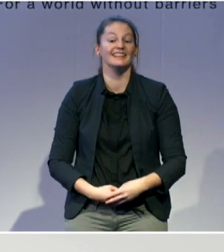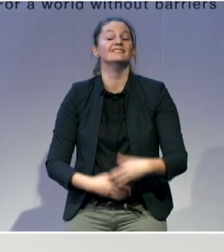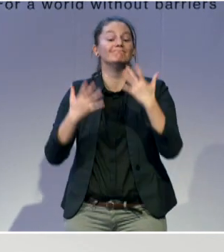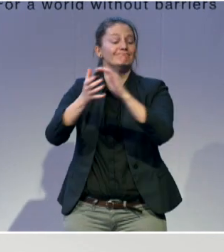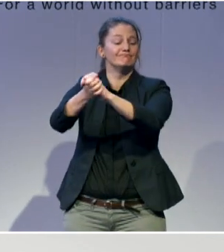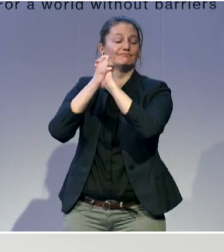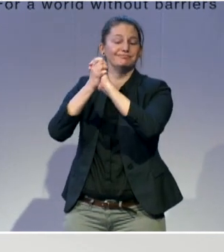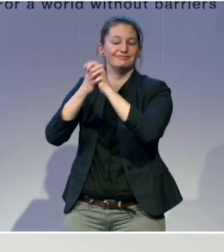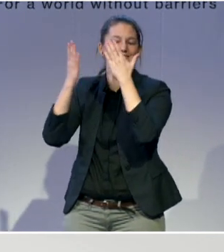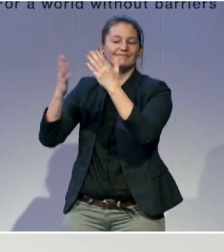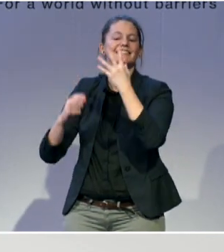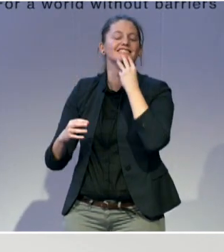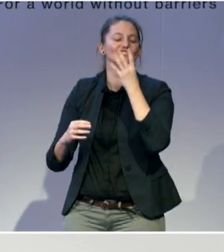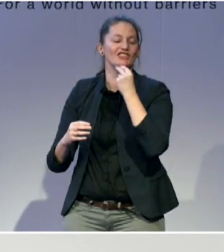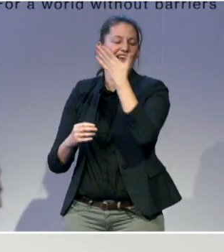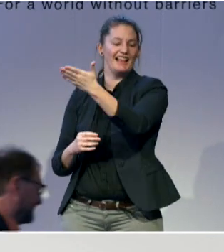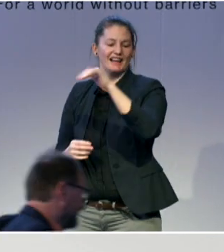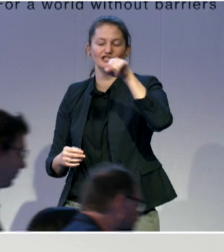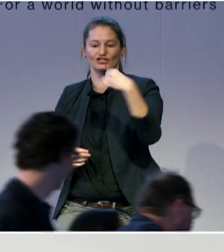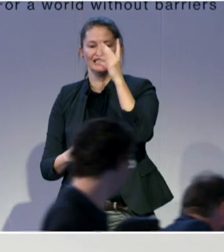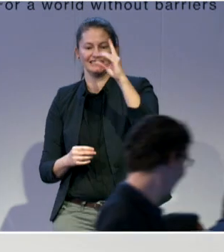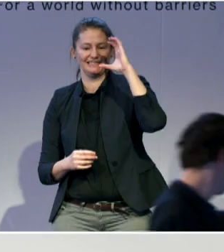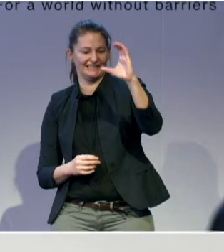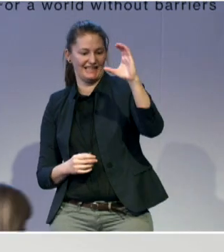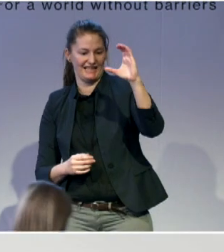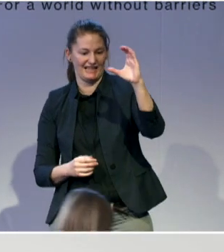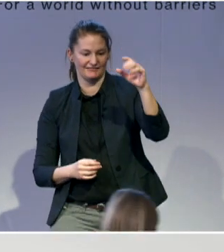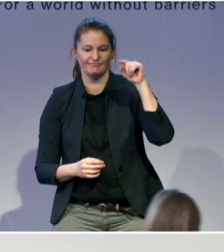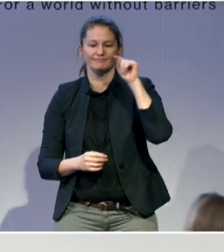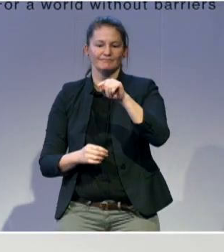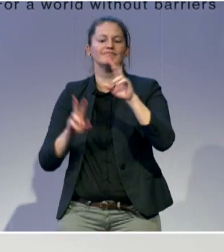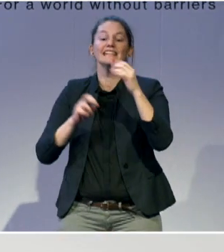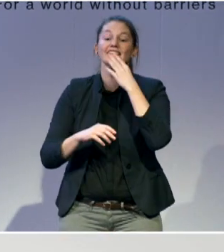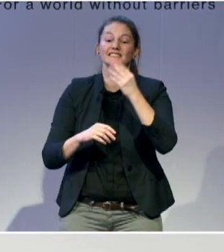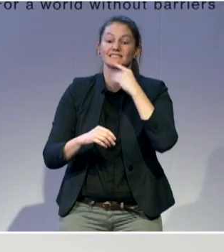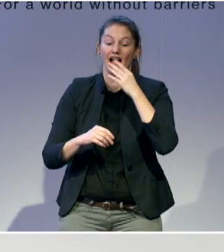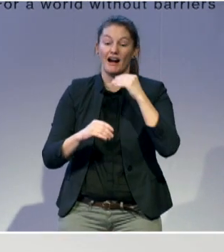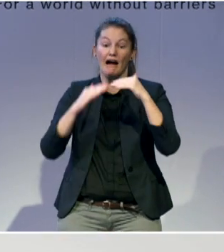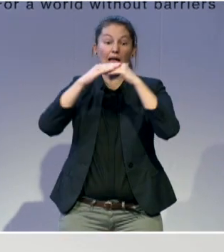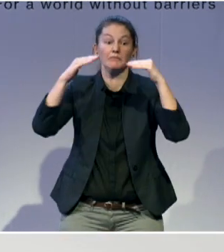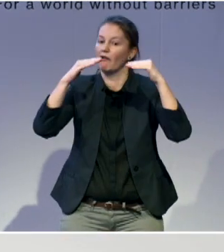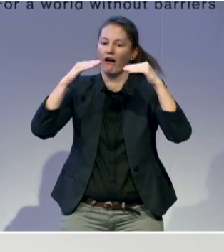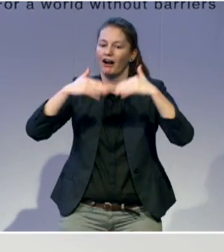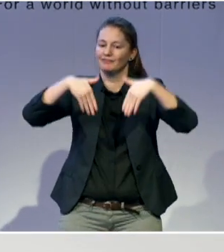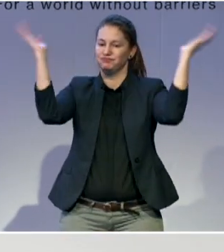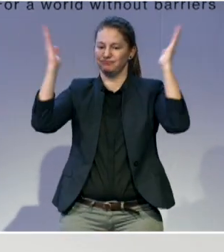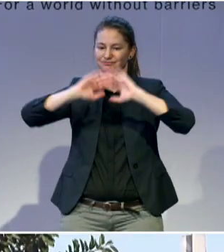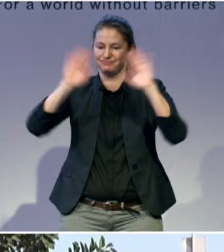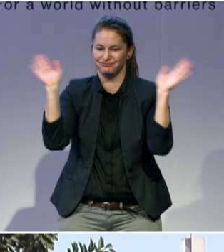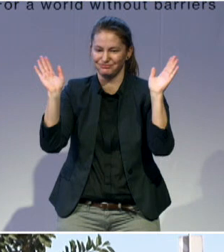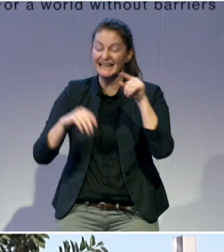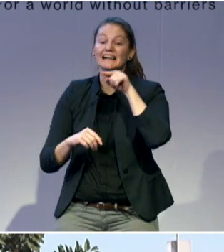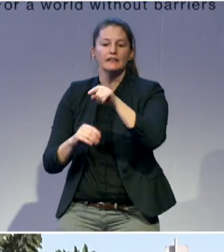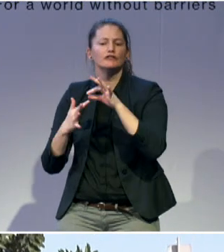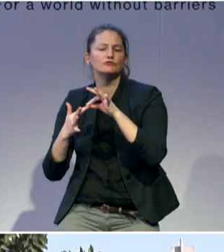Congratulations to JDC and Israel Unlimited for their personal budget model. In 2015, the